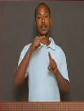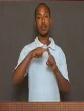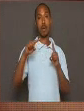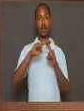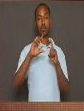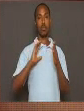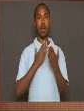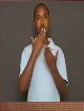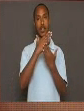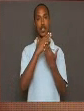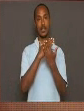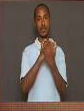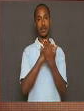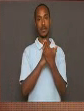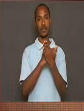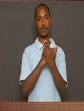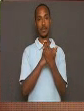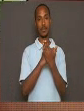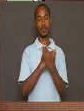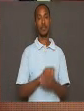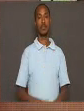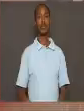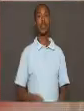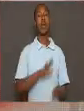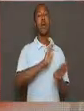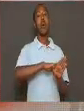Let's get back to our lesson.